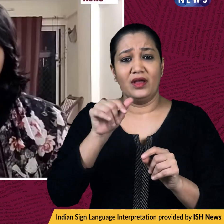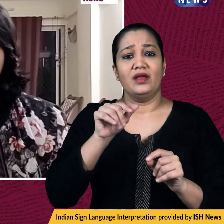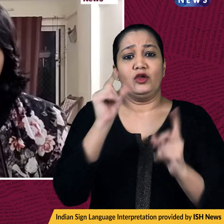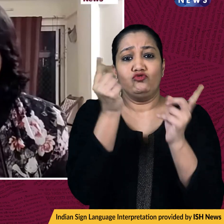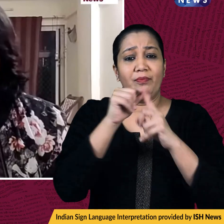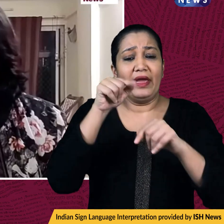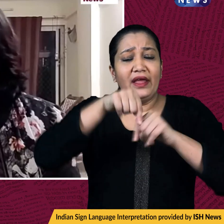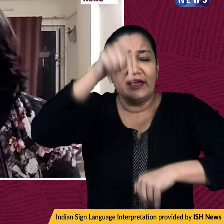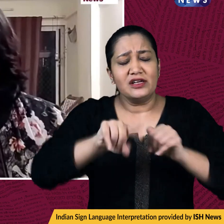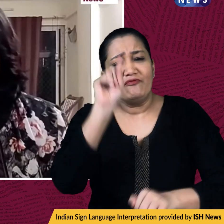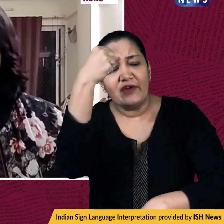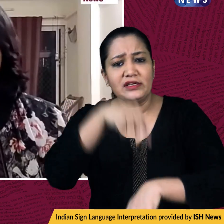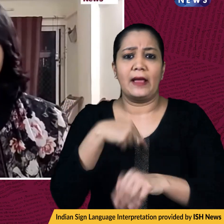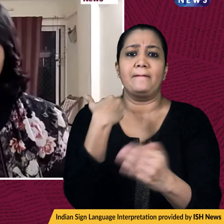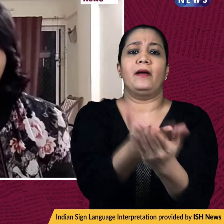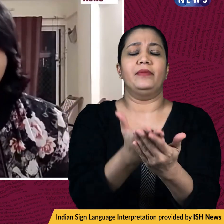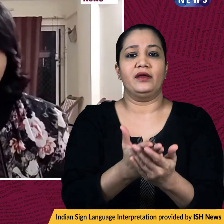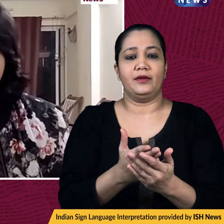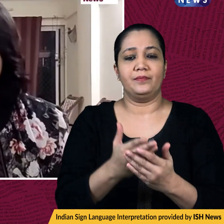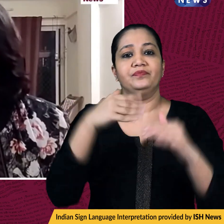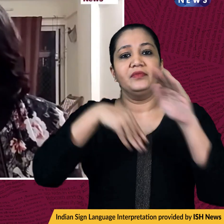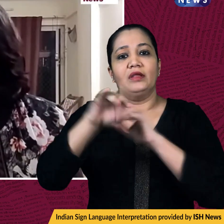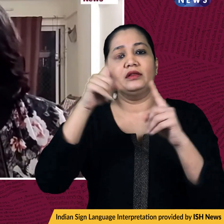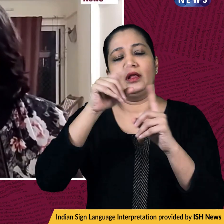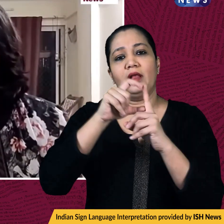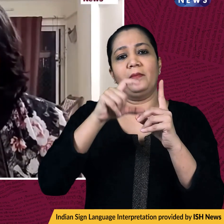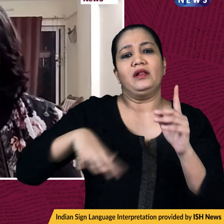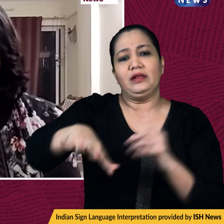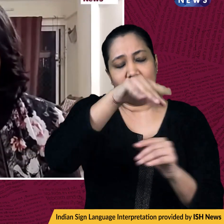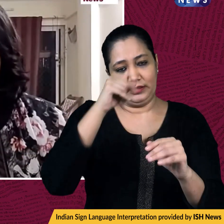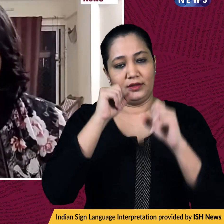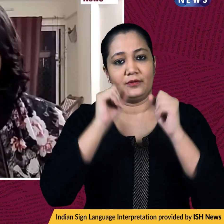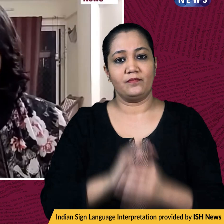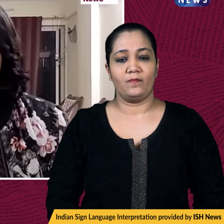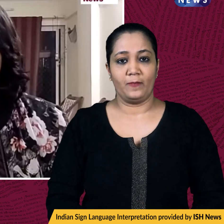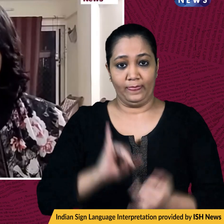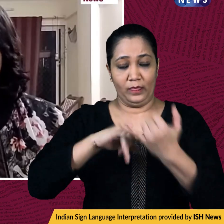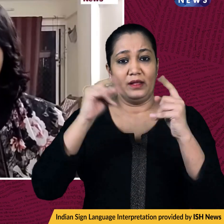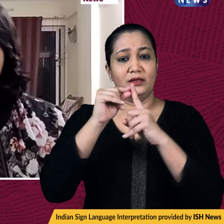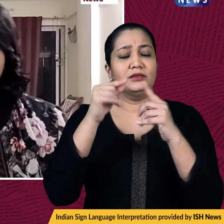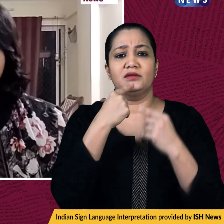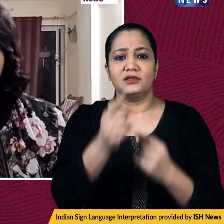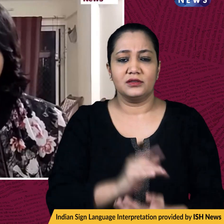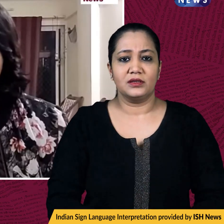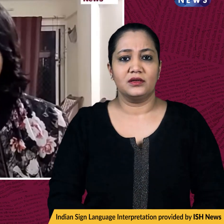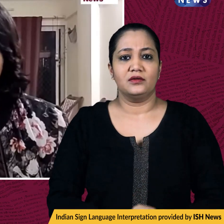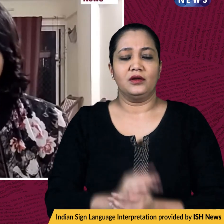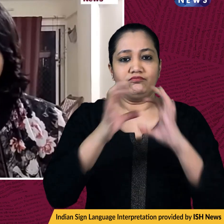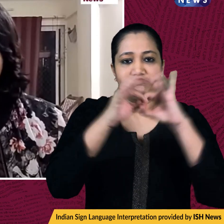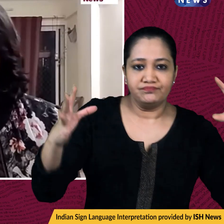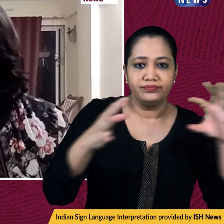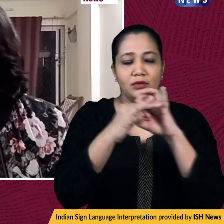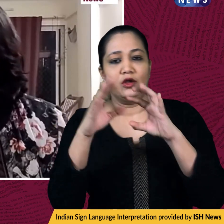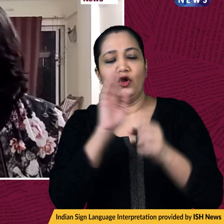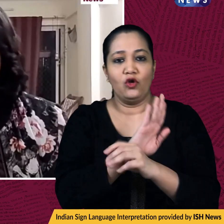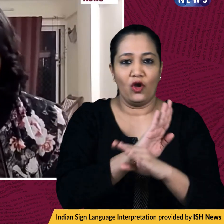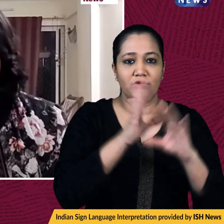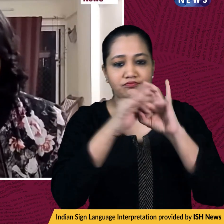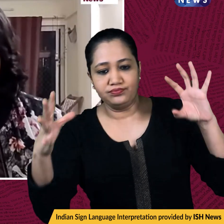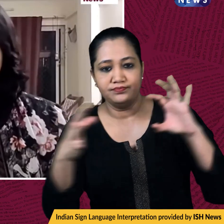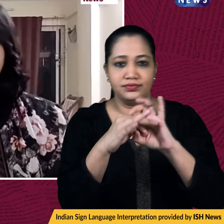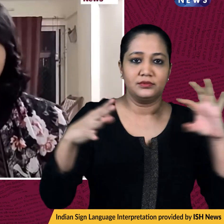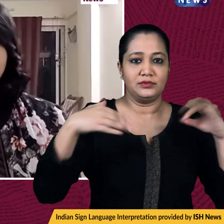Prasad Yadav, Farooq Abdullah, Arvind Kejriwal, Uddhav Thackeray, Akhilesh Yadav, among others. And he's invited them to nominate